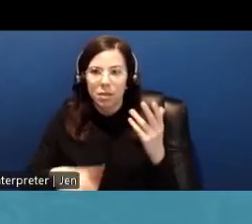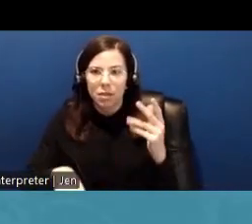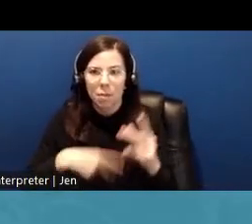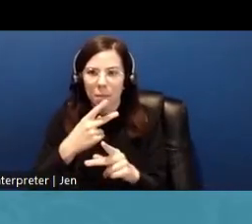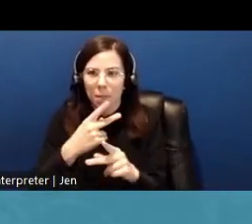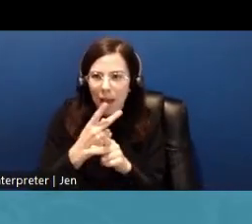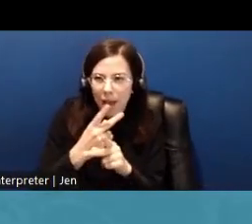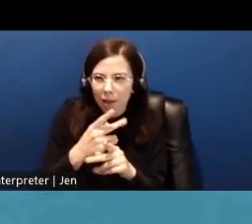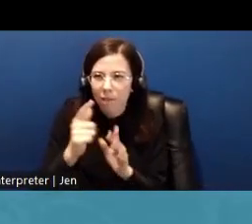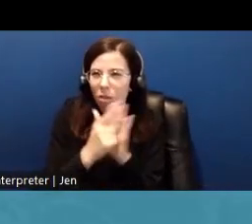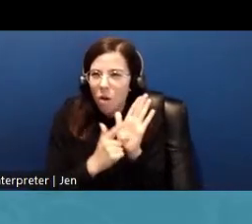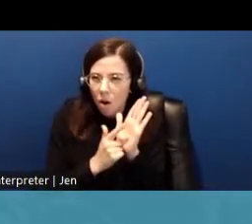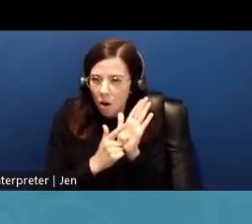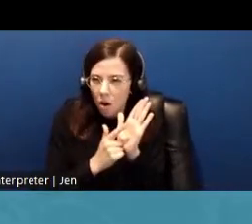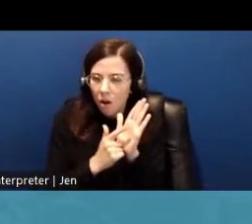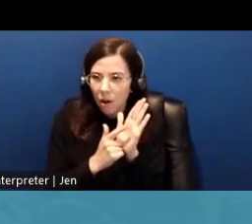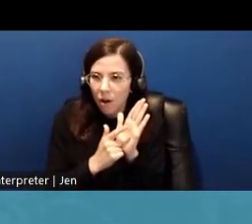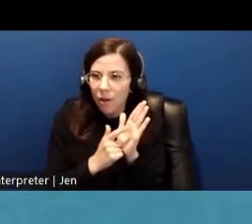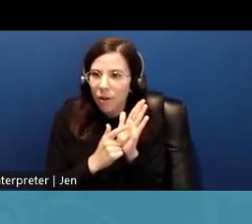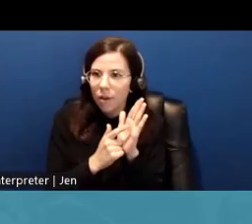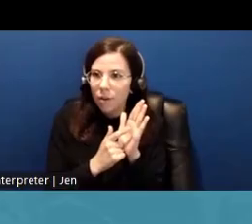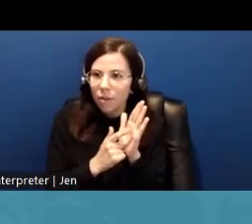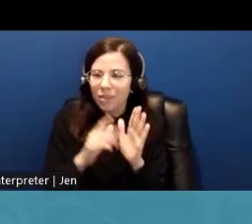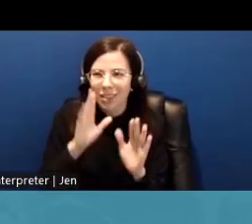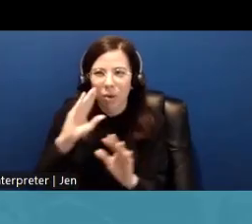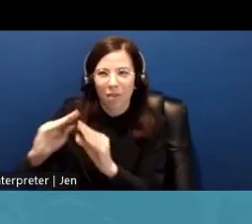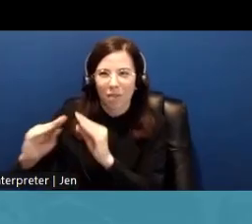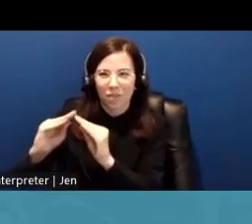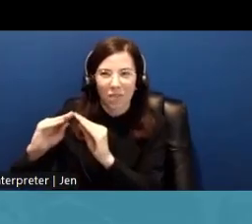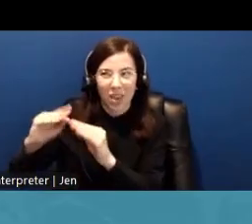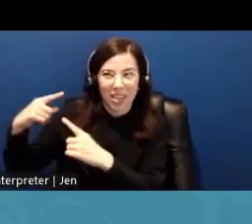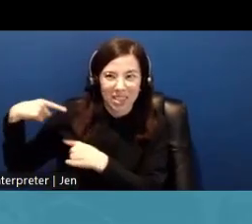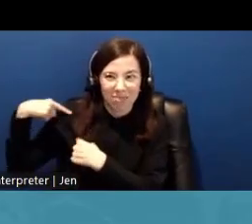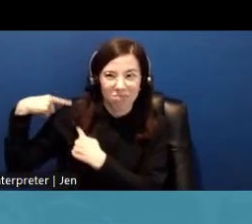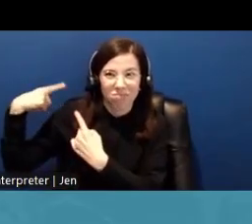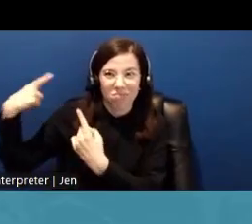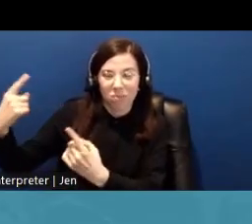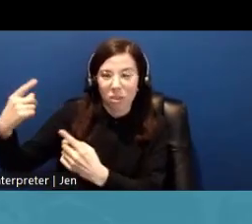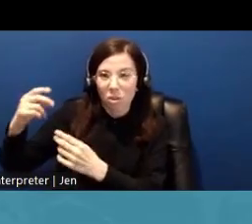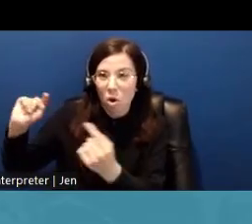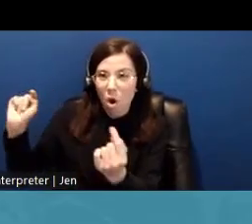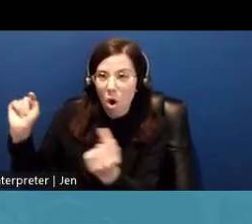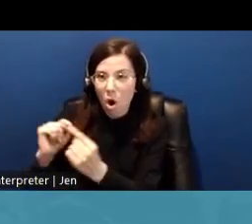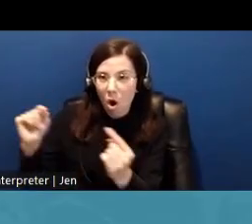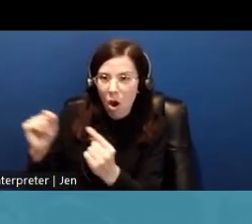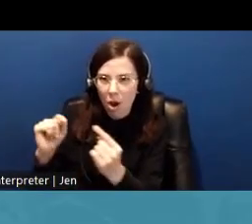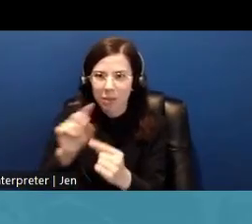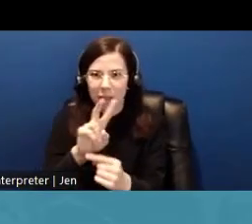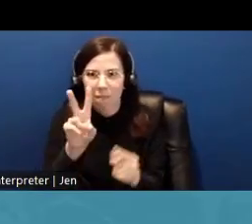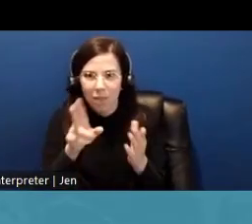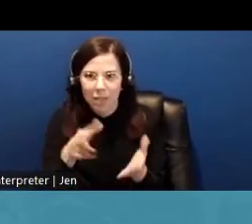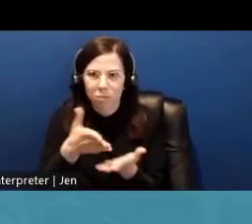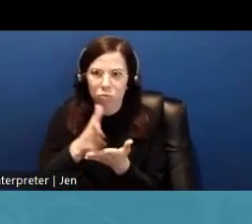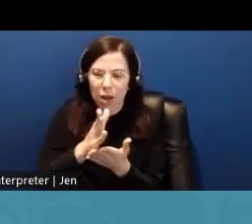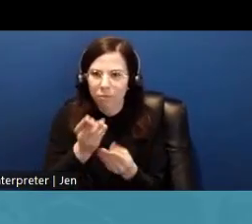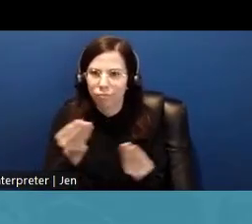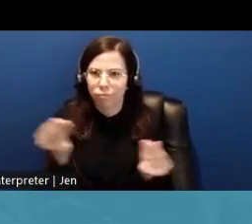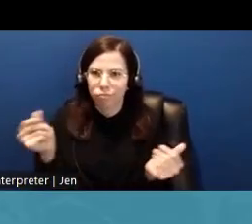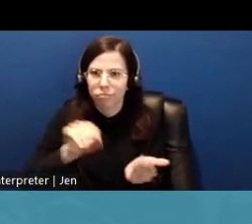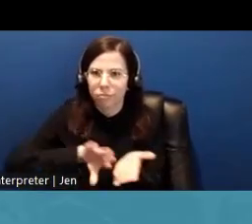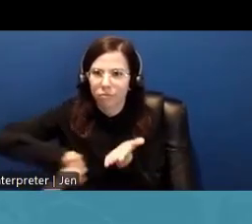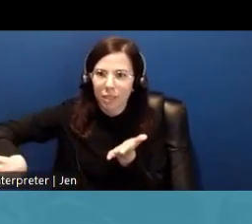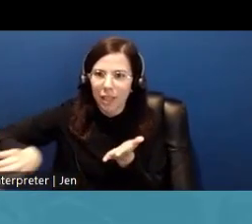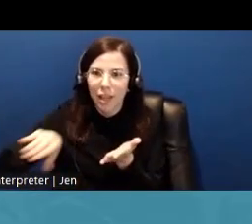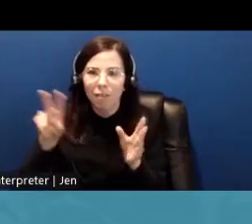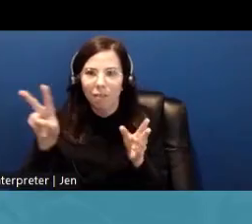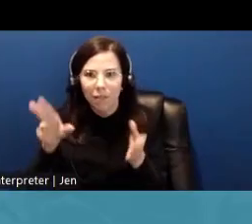pieces of law to correct the harms of the erasure of victims, right? The erasing of victims from the system